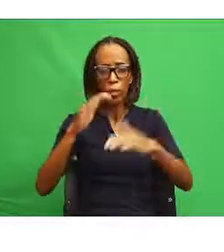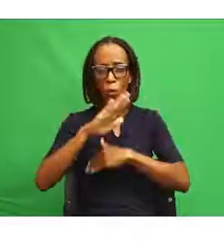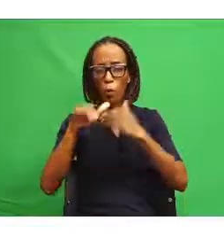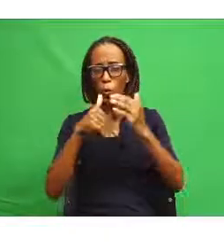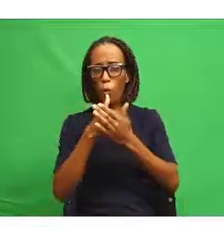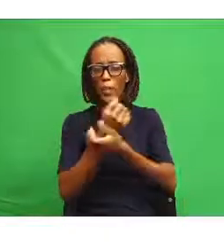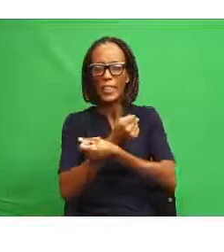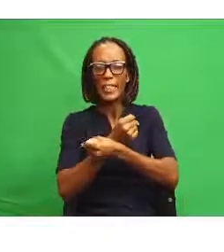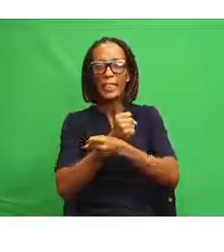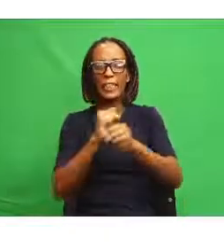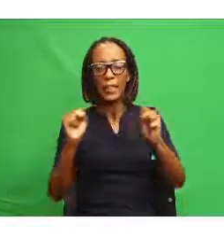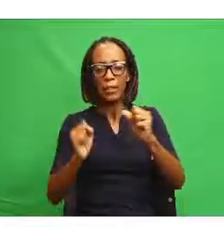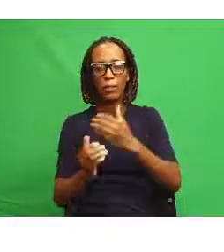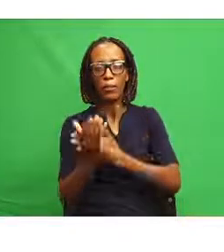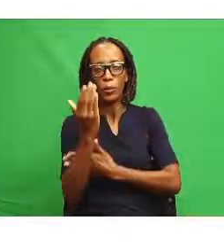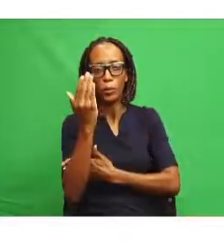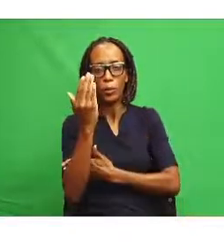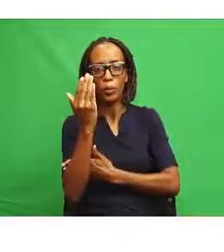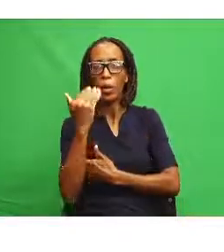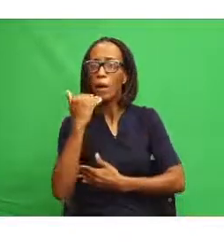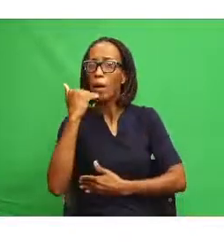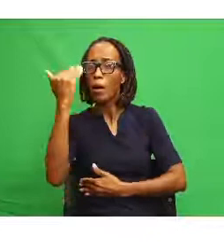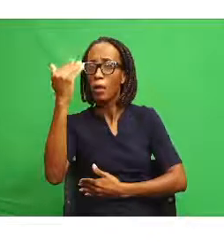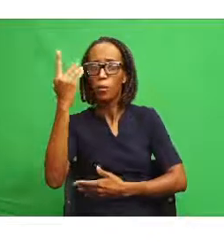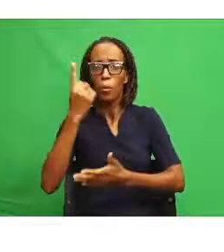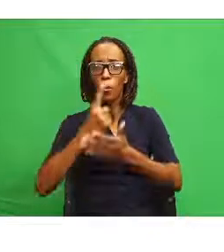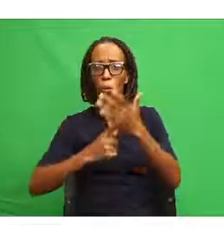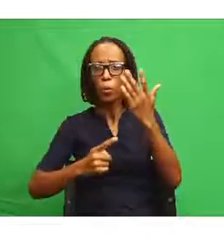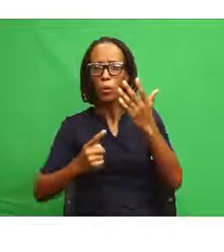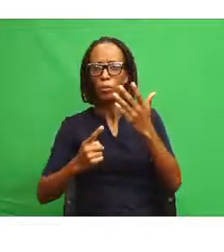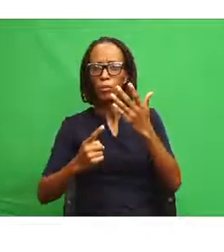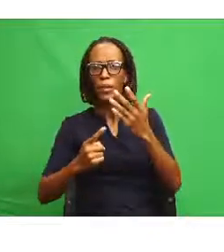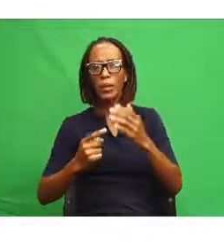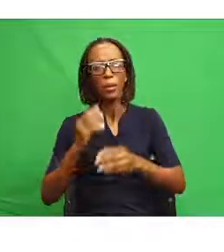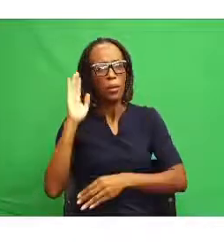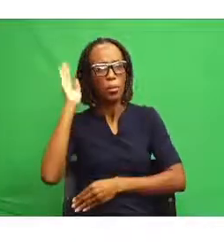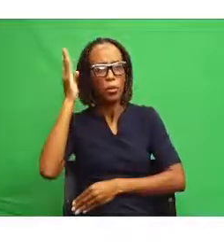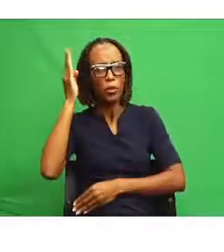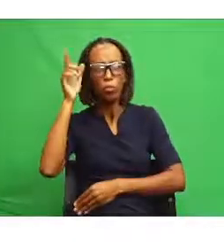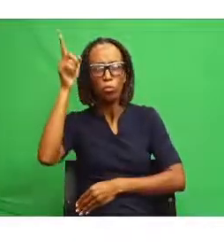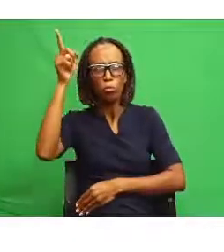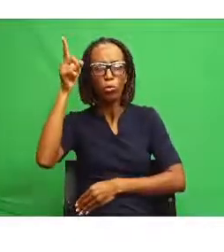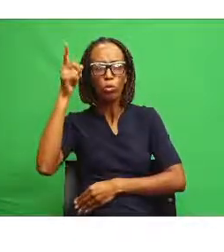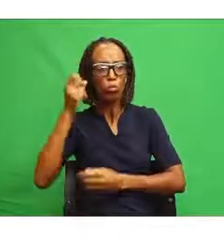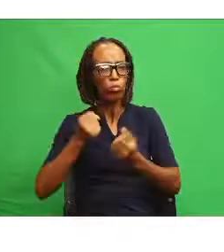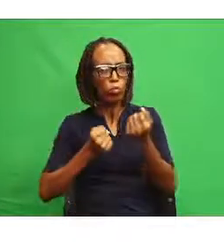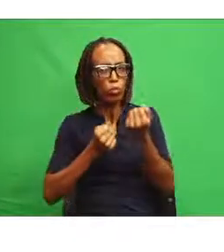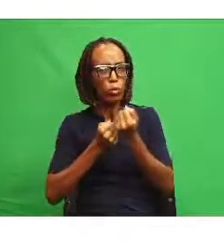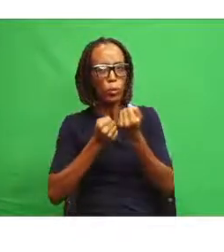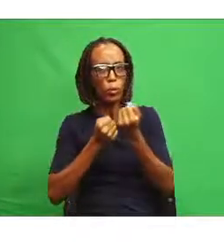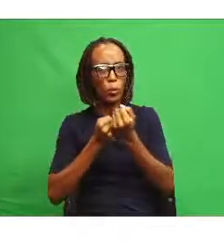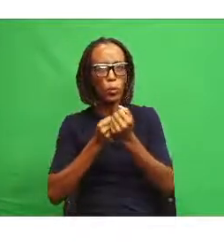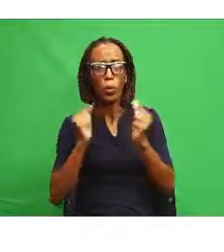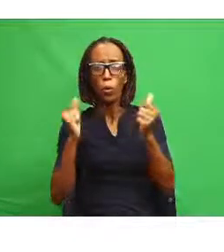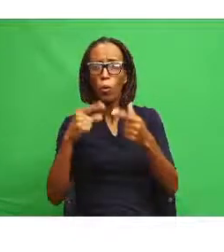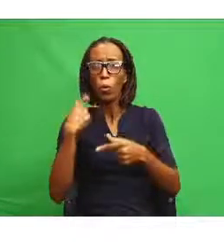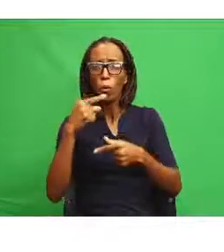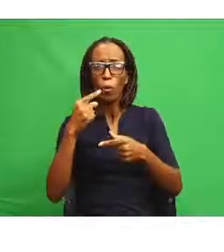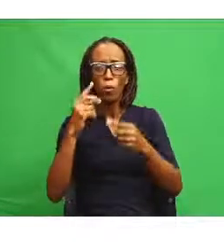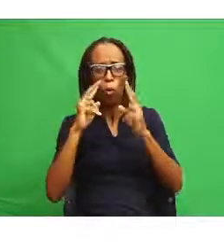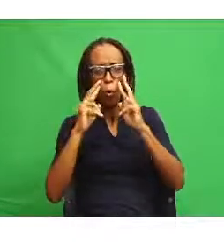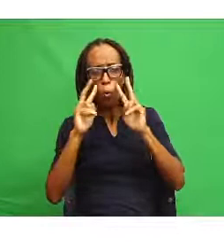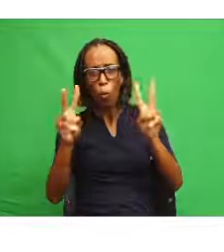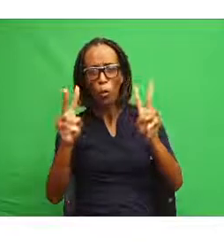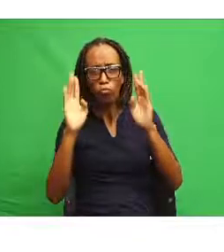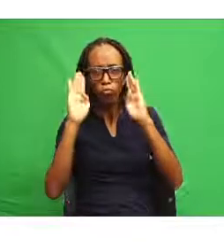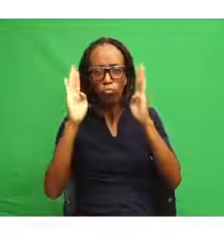safely this morning. We ask that you would go before today's webinar. We thank you for all the listening and viewing audience. We pray